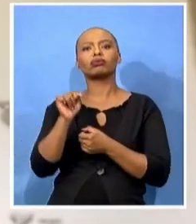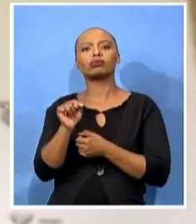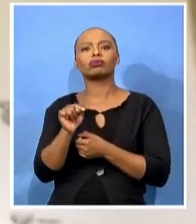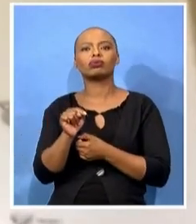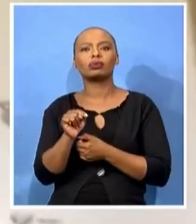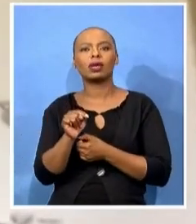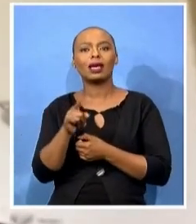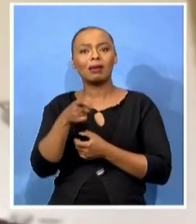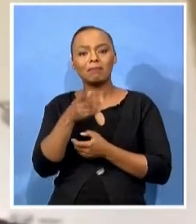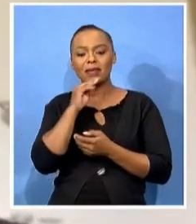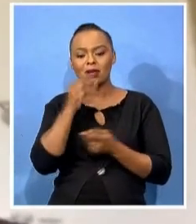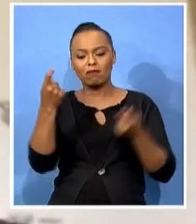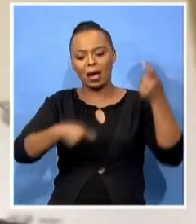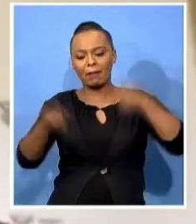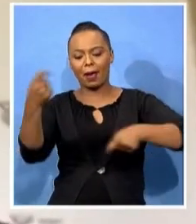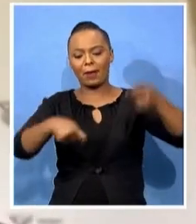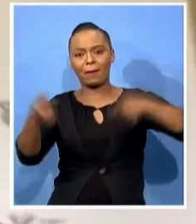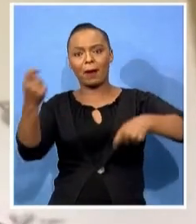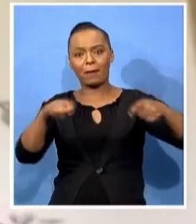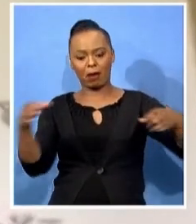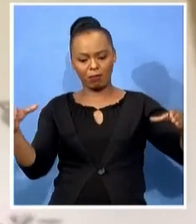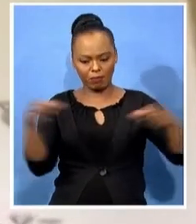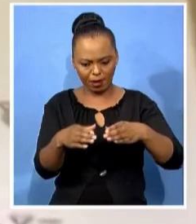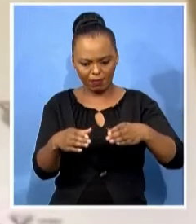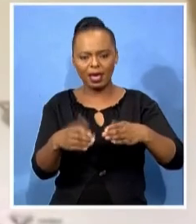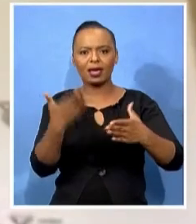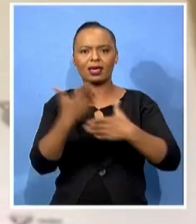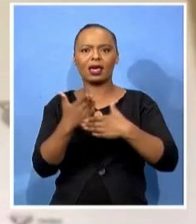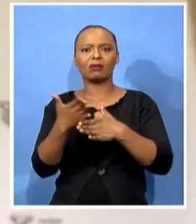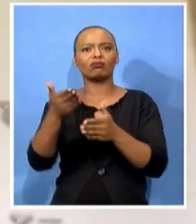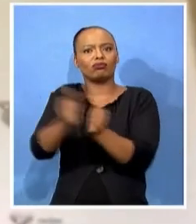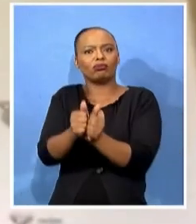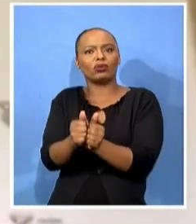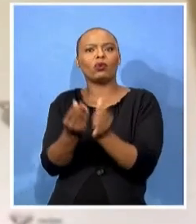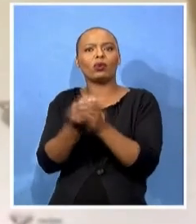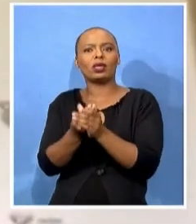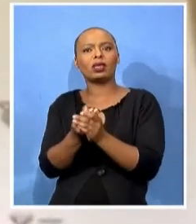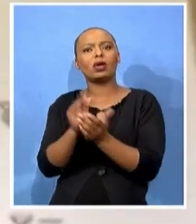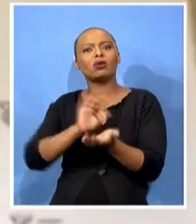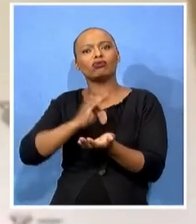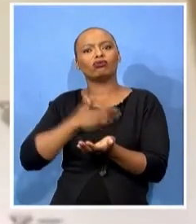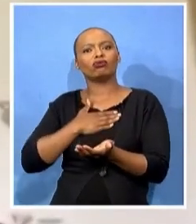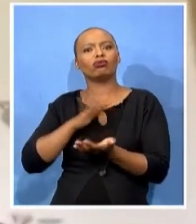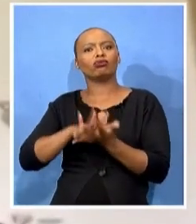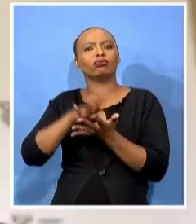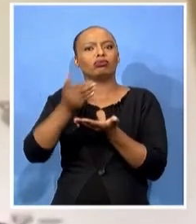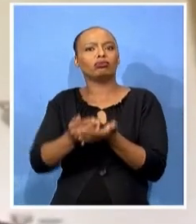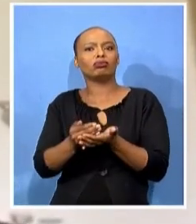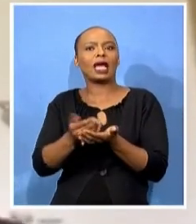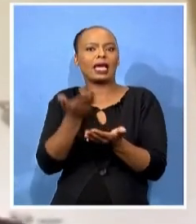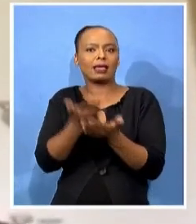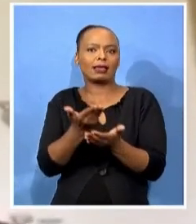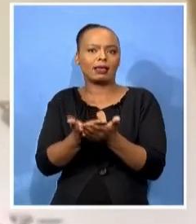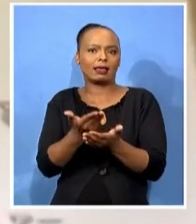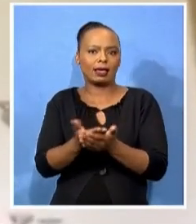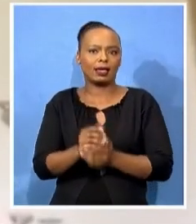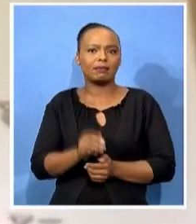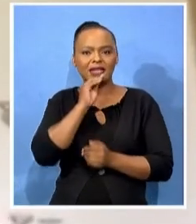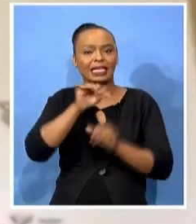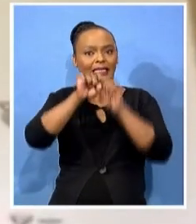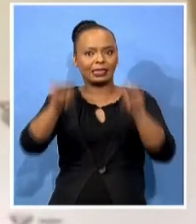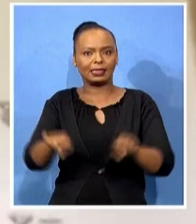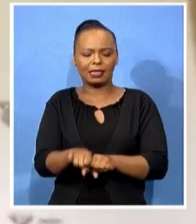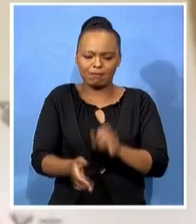together with the Solidarity Fund. So quite a lot of mechanics of making this system to move on are in place. The Ministerial